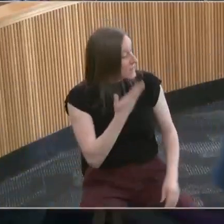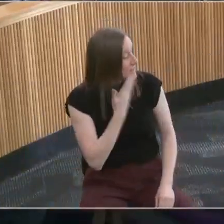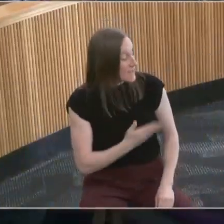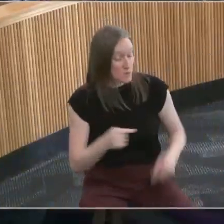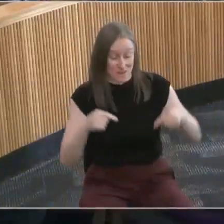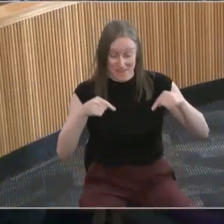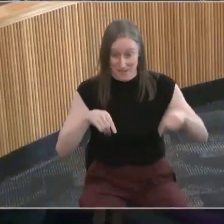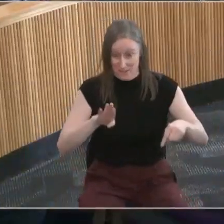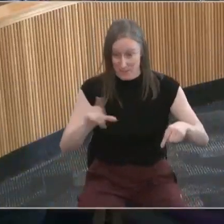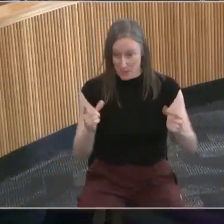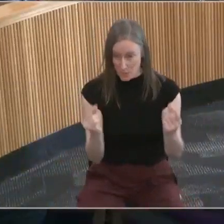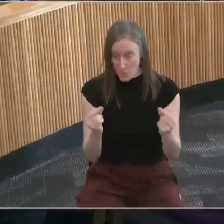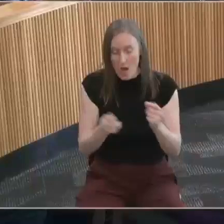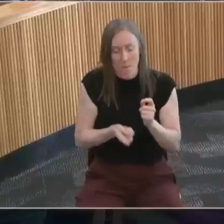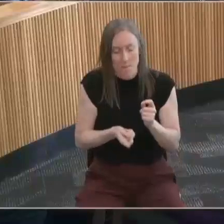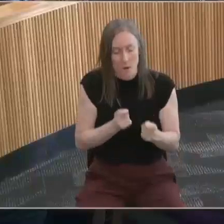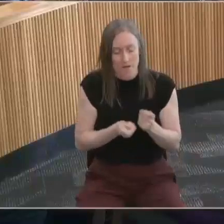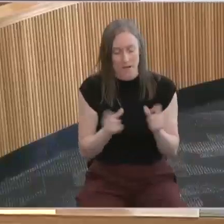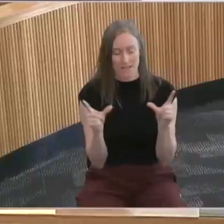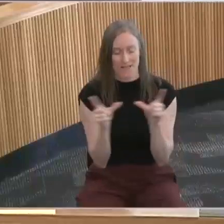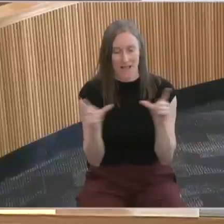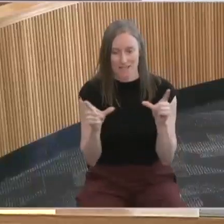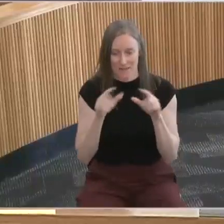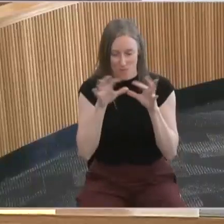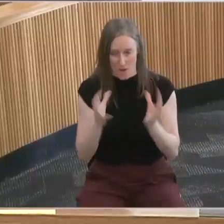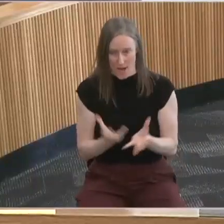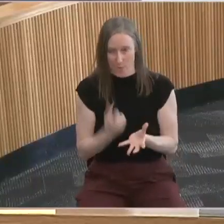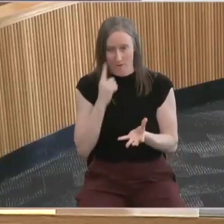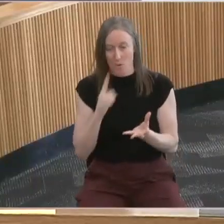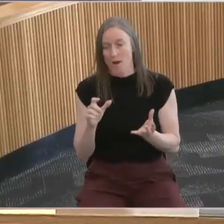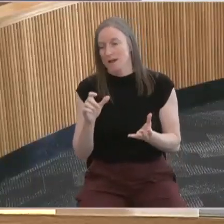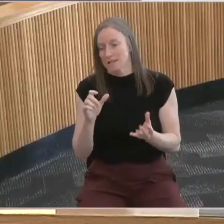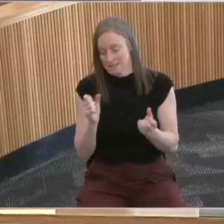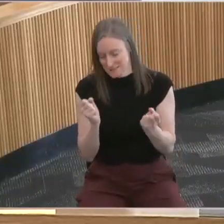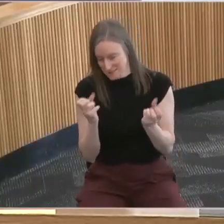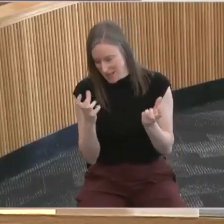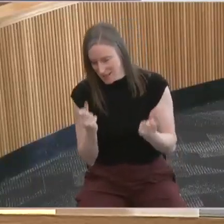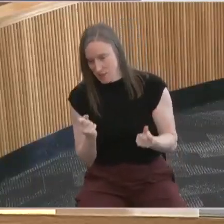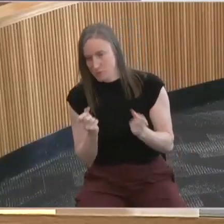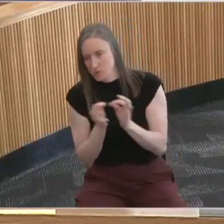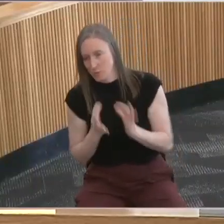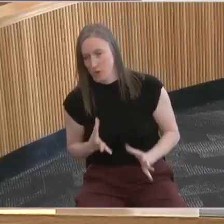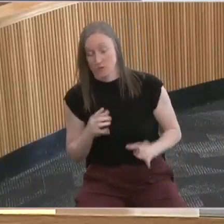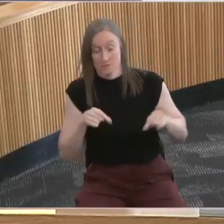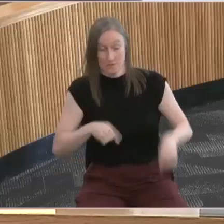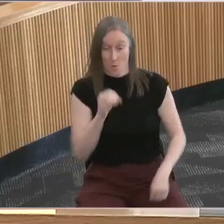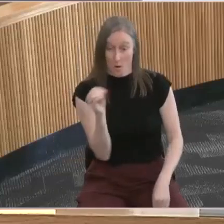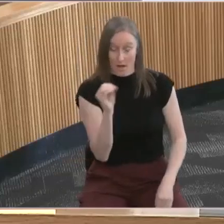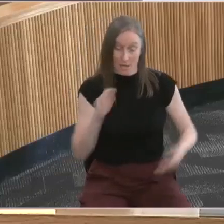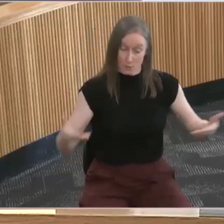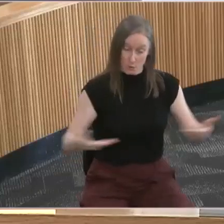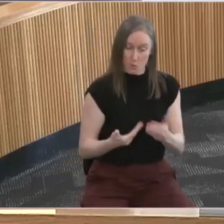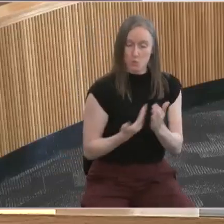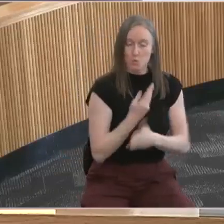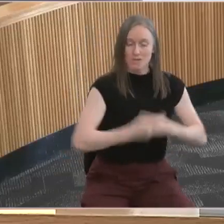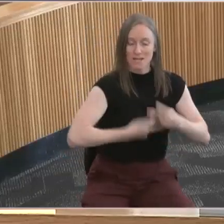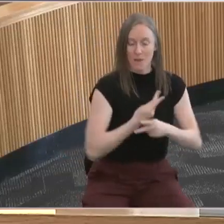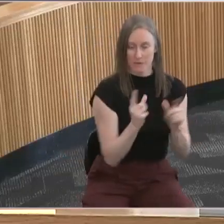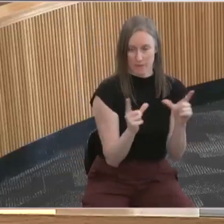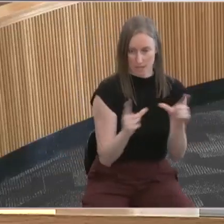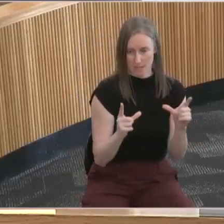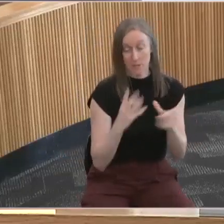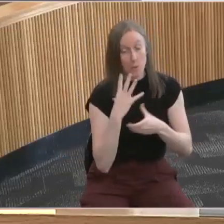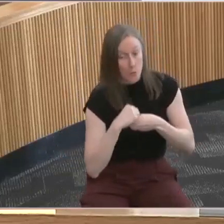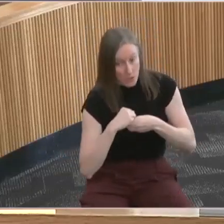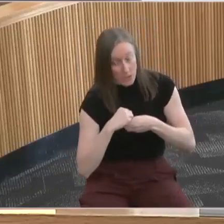Senate Bill 950 modifies the licensing framework for sign language interpreters in Oregon by introducing some new types of licenses, including